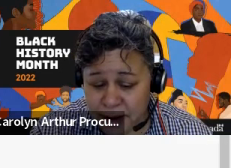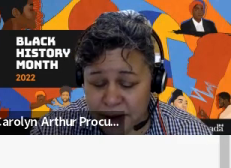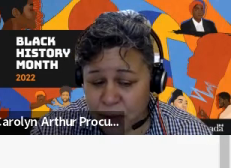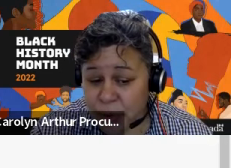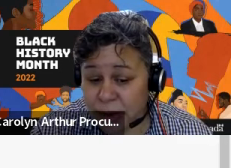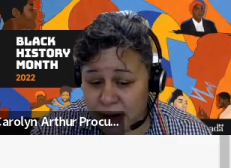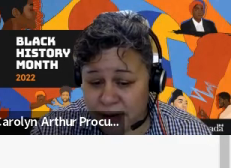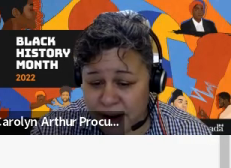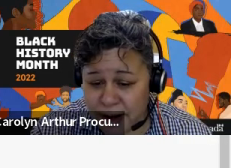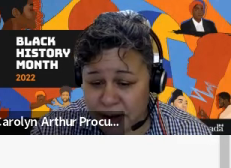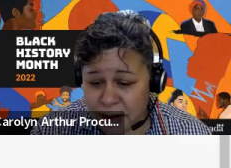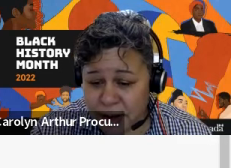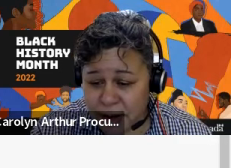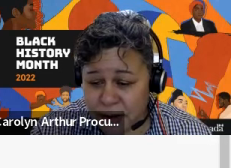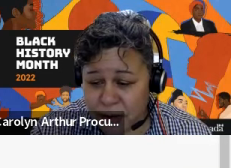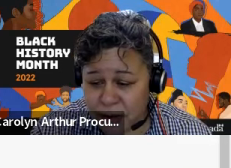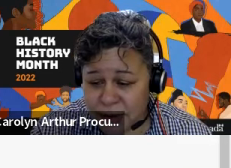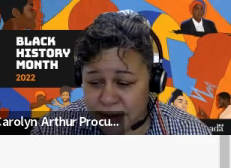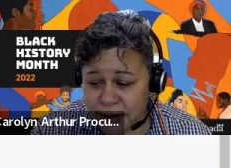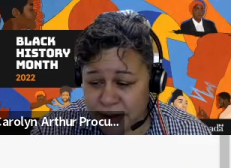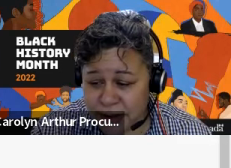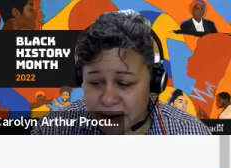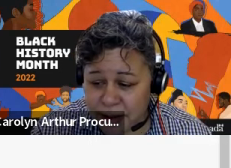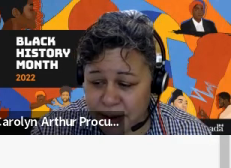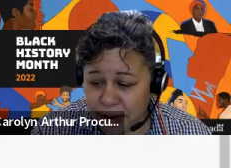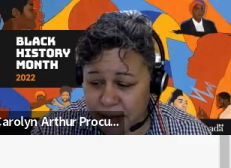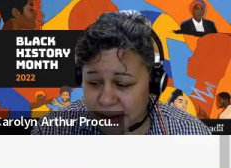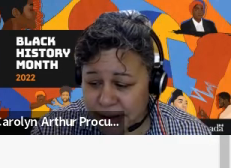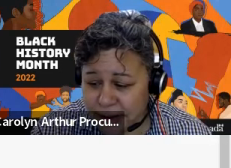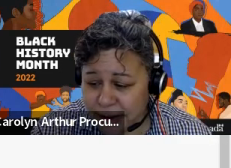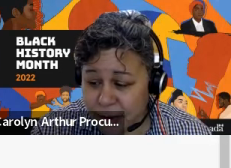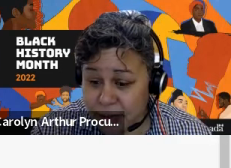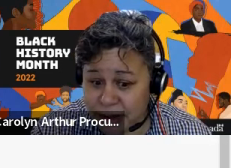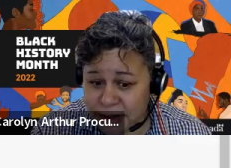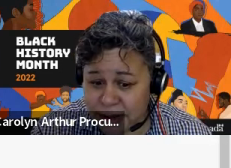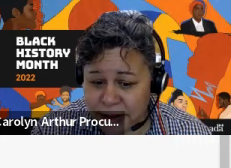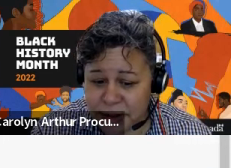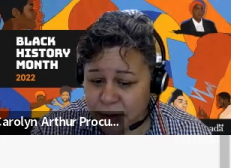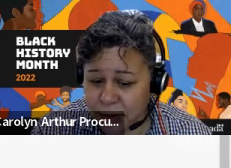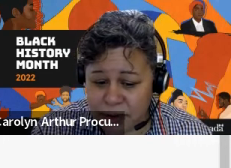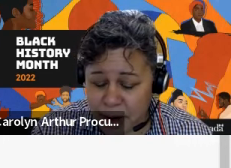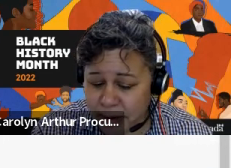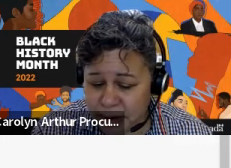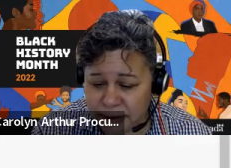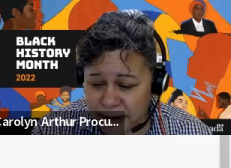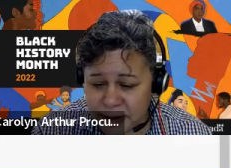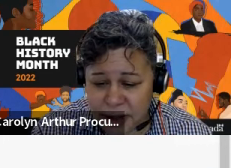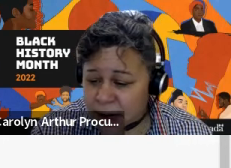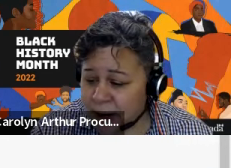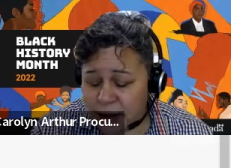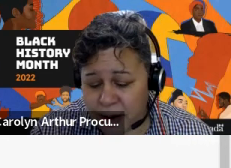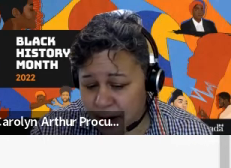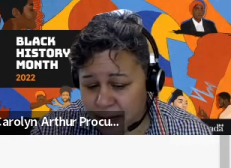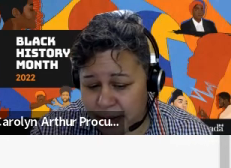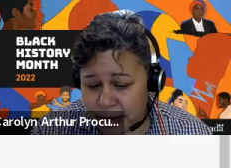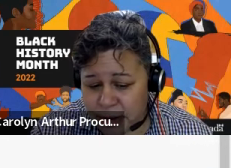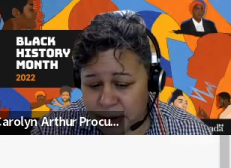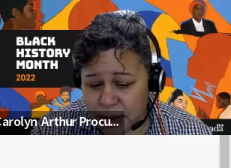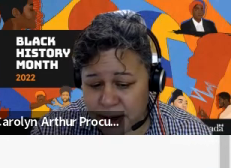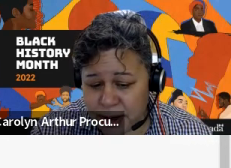there. You will not find those that are in the paramilitary or military. So Department of Defense, they're